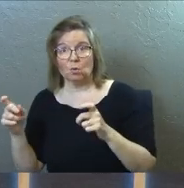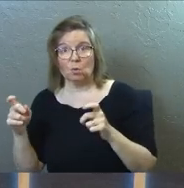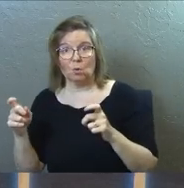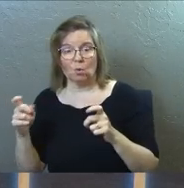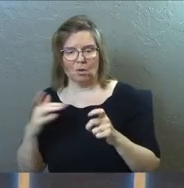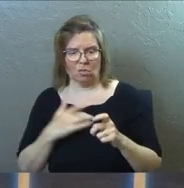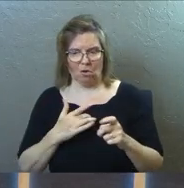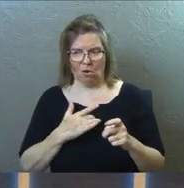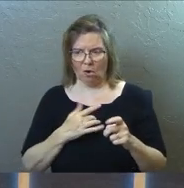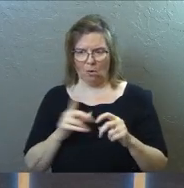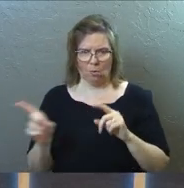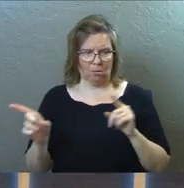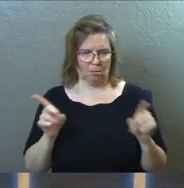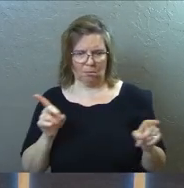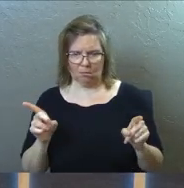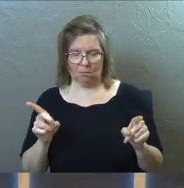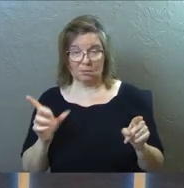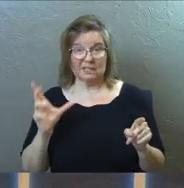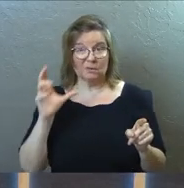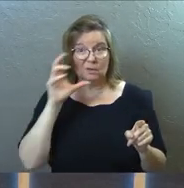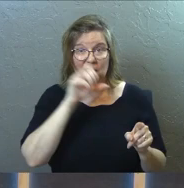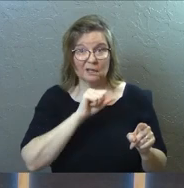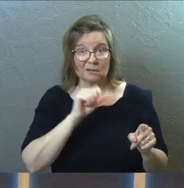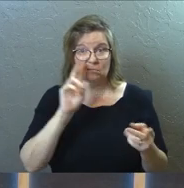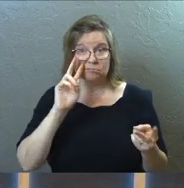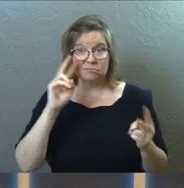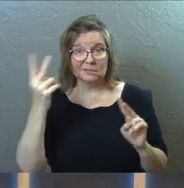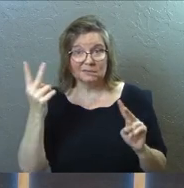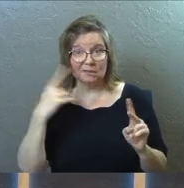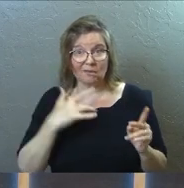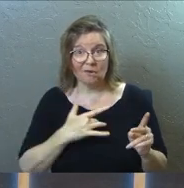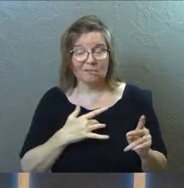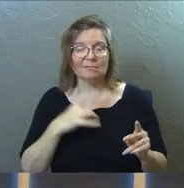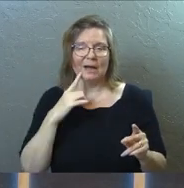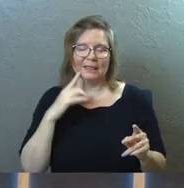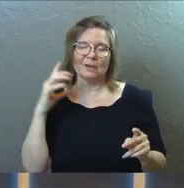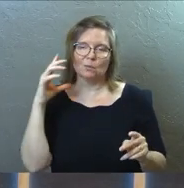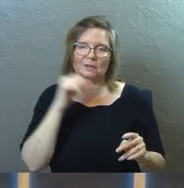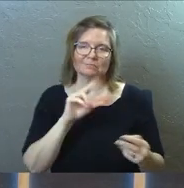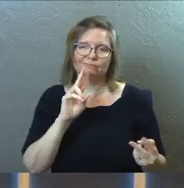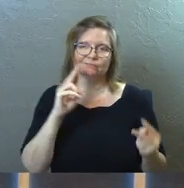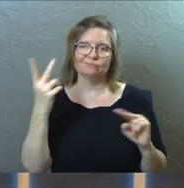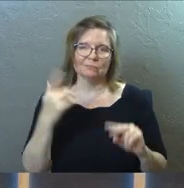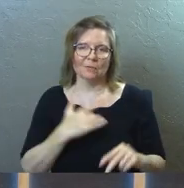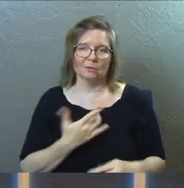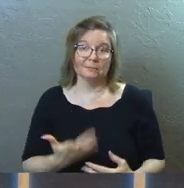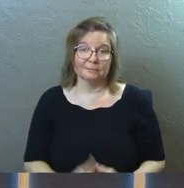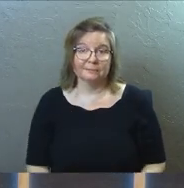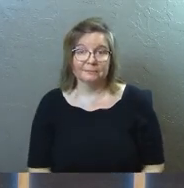the heart of this thing, and have we missed the heart of this thing? I think we've missed the heart of this thing.